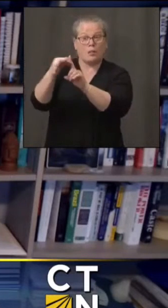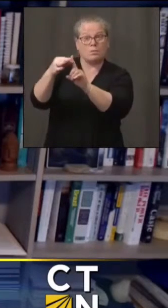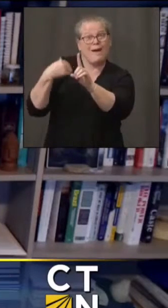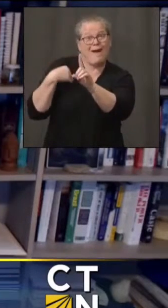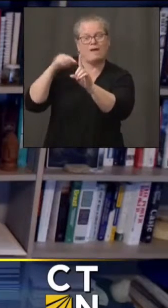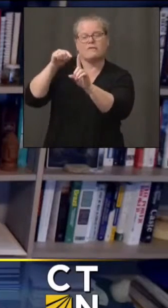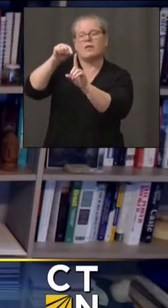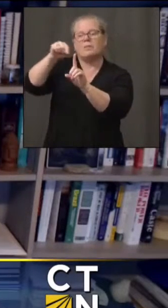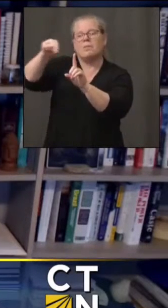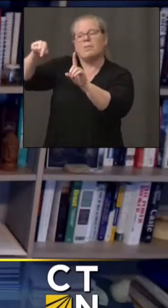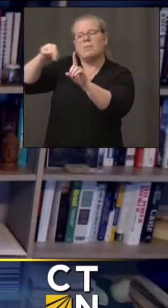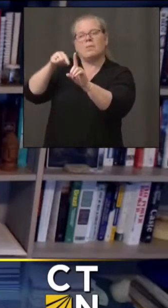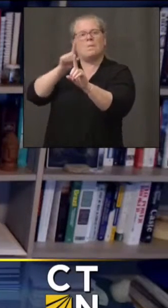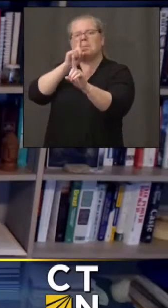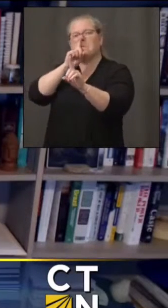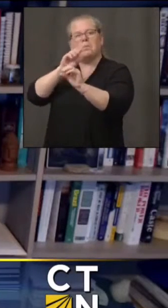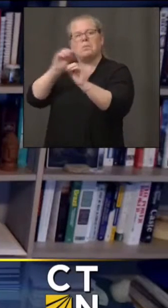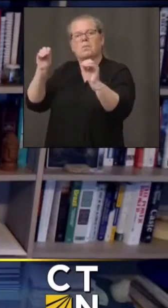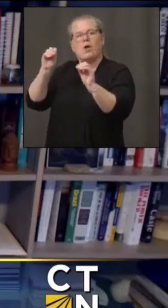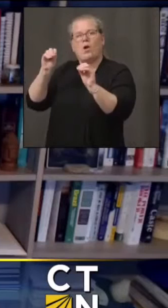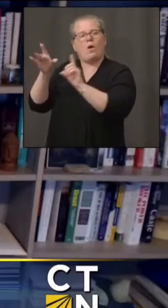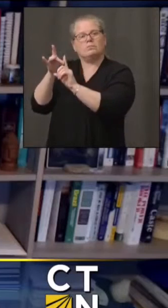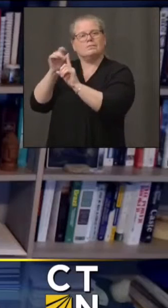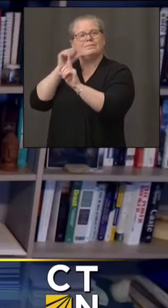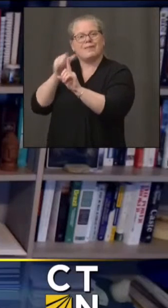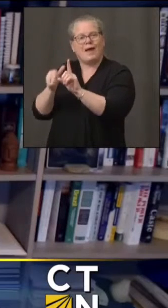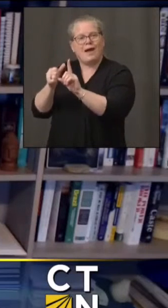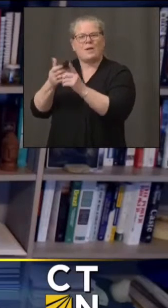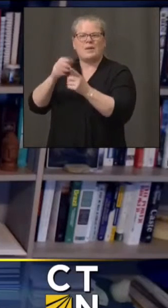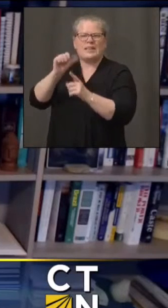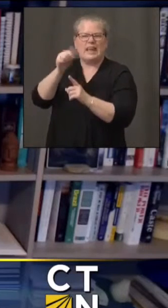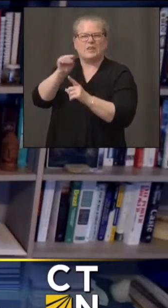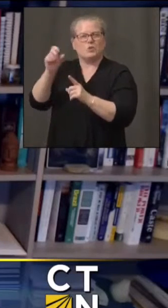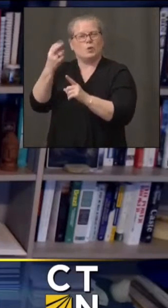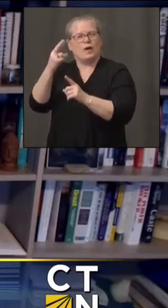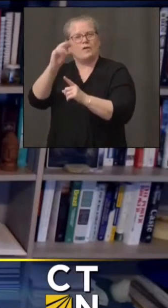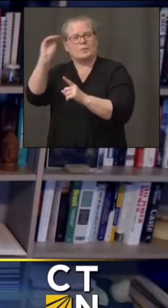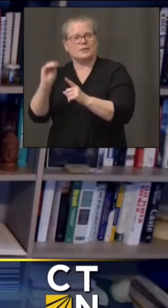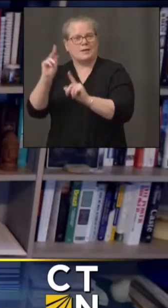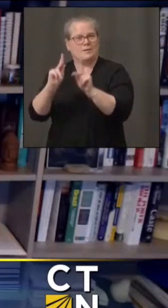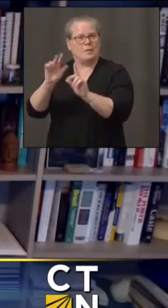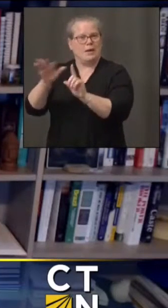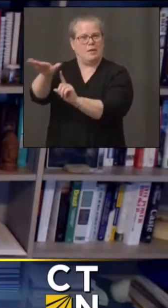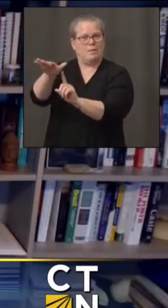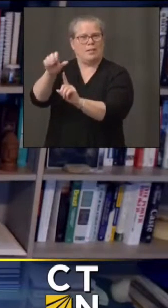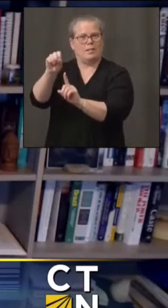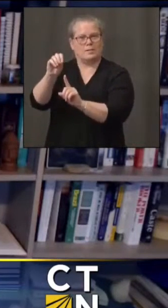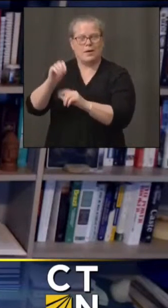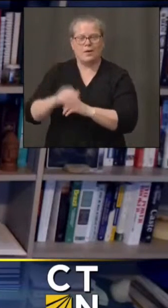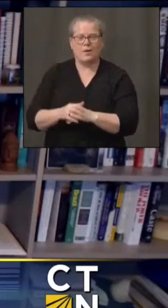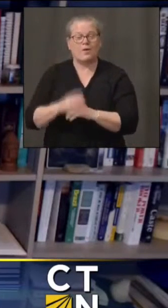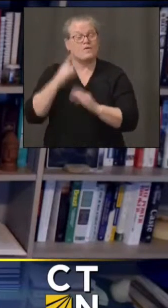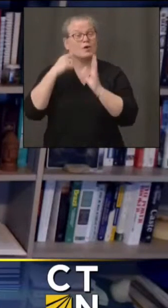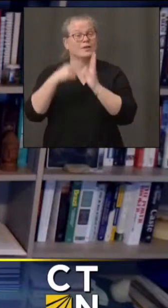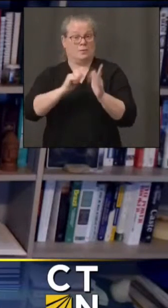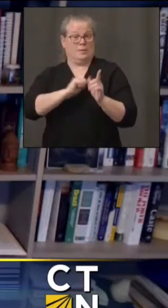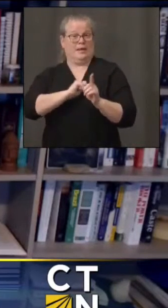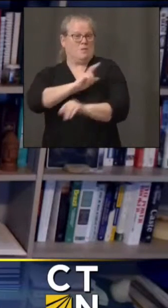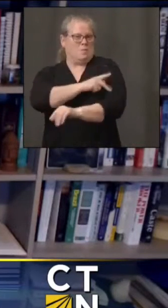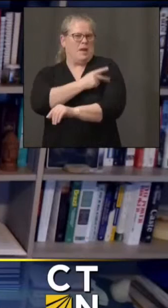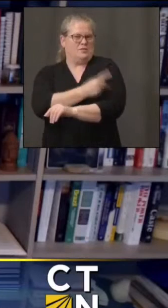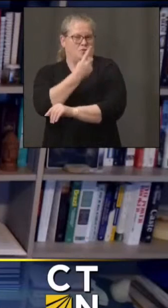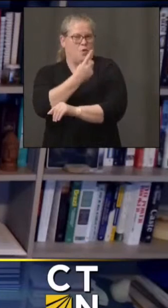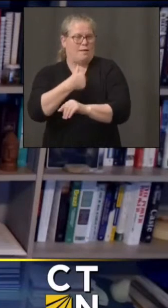15% of the people in a family gathering. I have a patient, I was just taking care of a patient, who